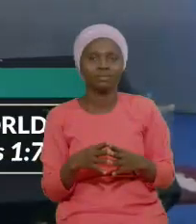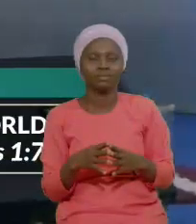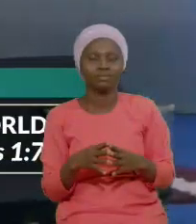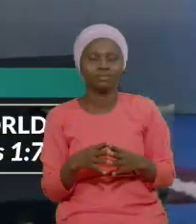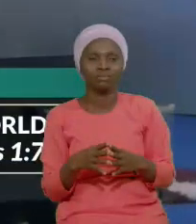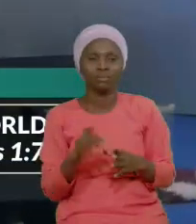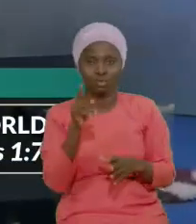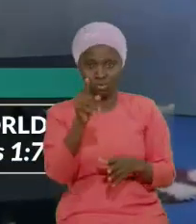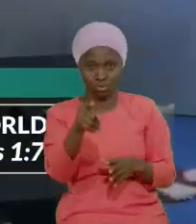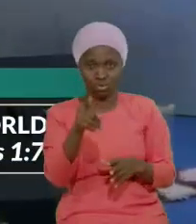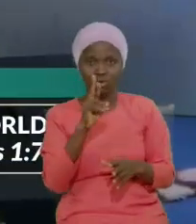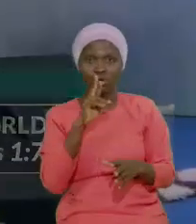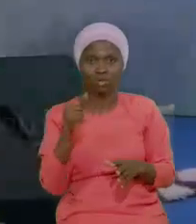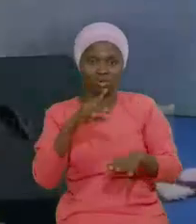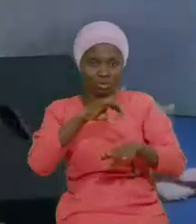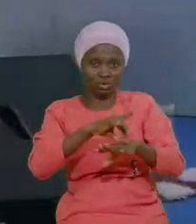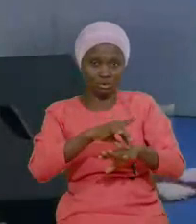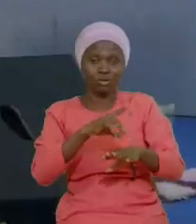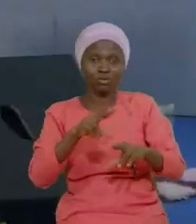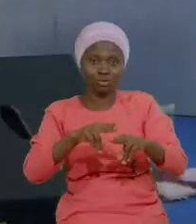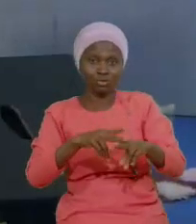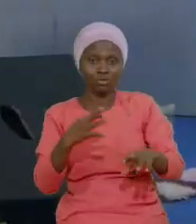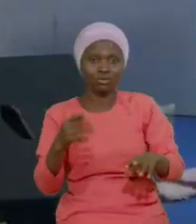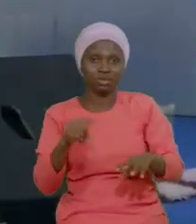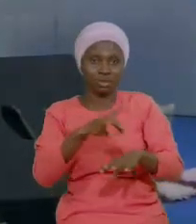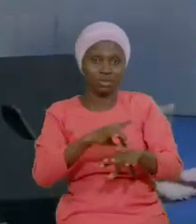Ye are the salt of the earth.